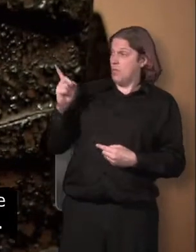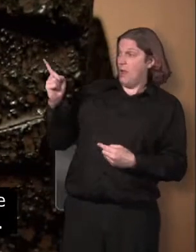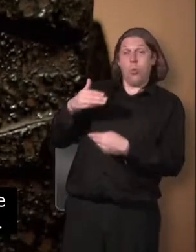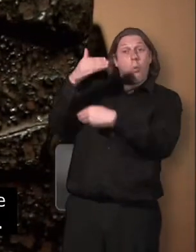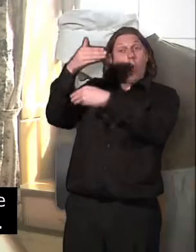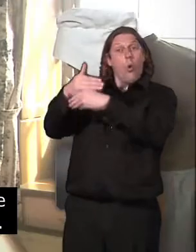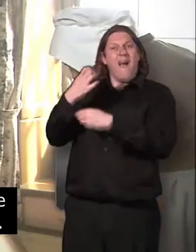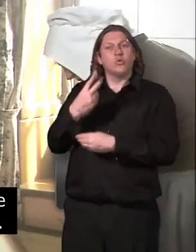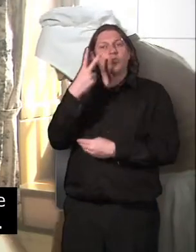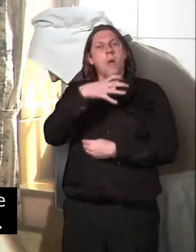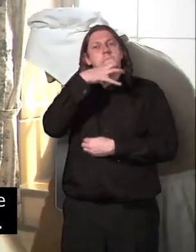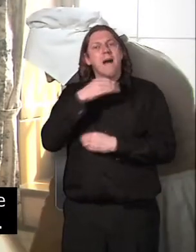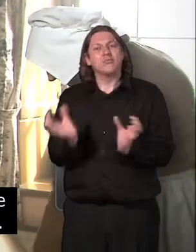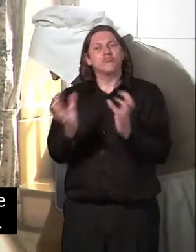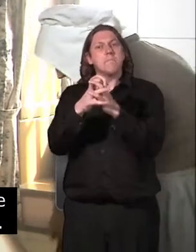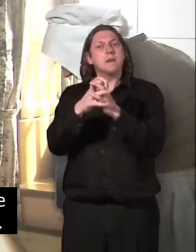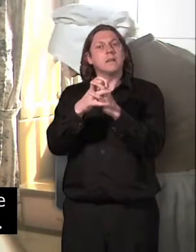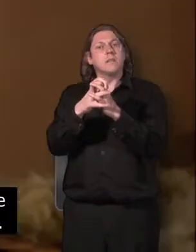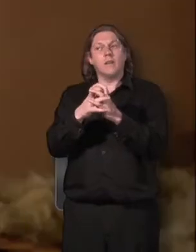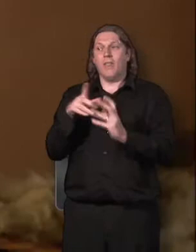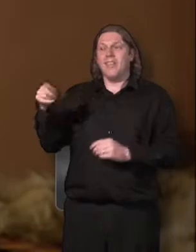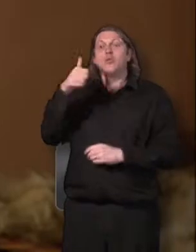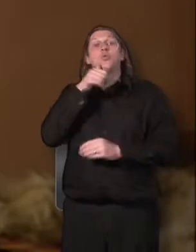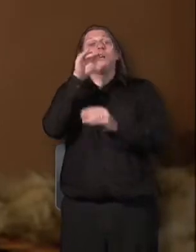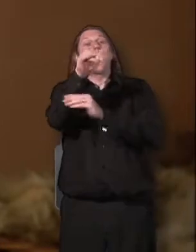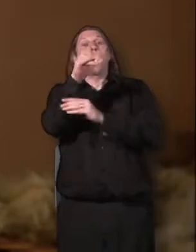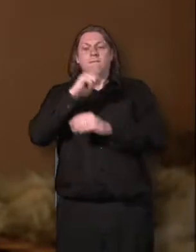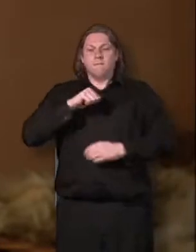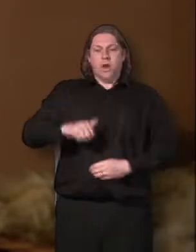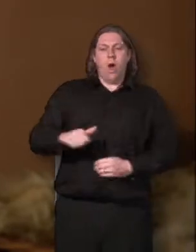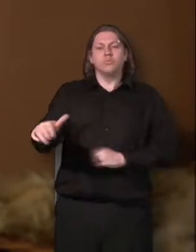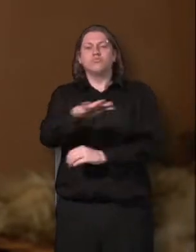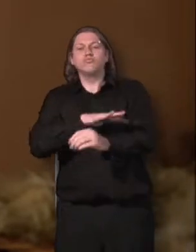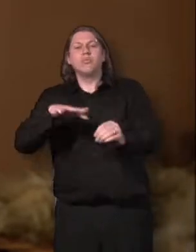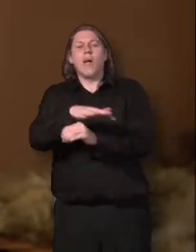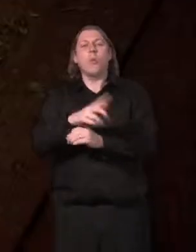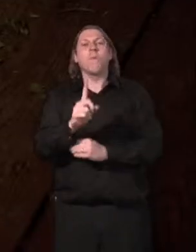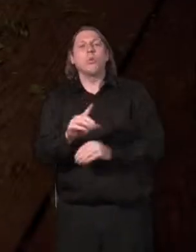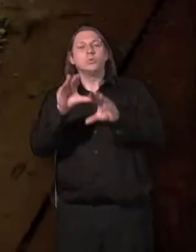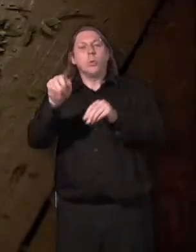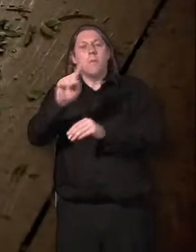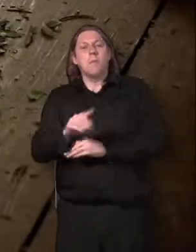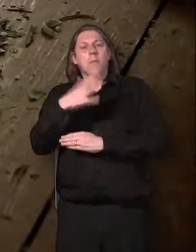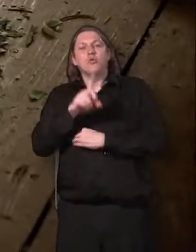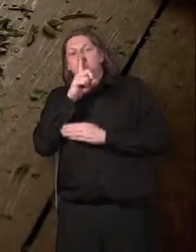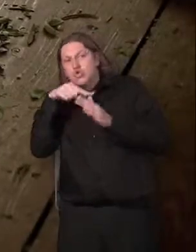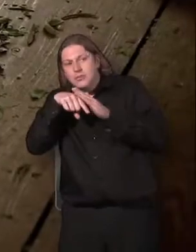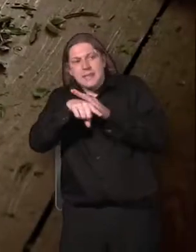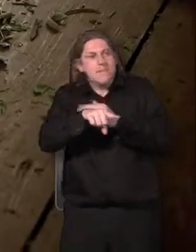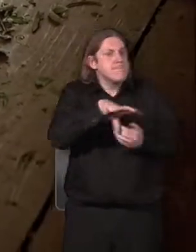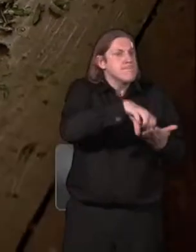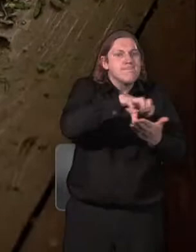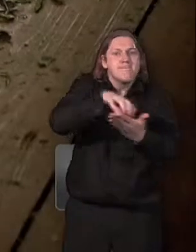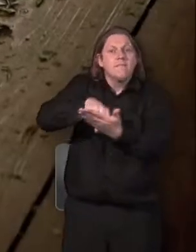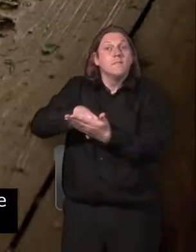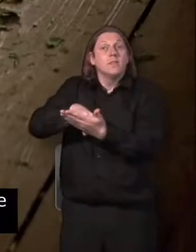and the estate to deter poachers. The maid is cleaning the floor using strewing herbs collected from the